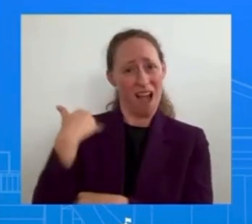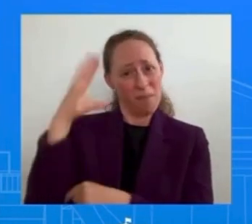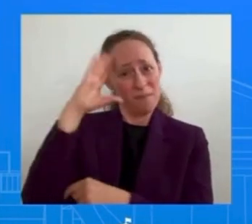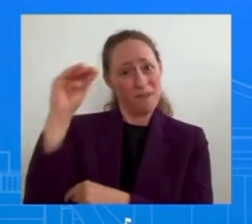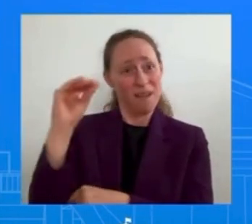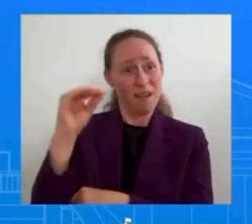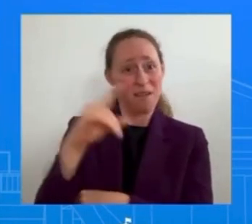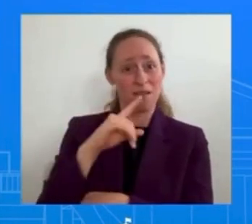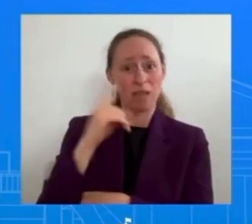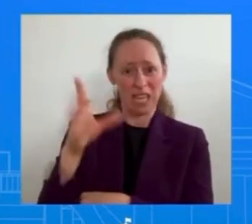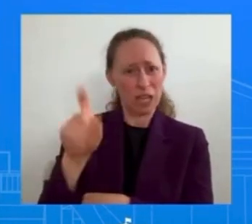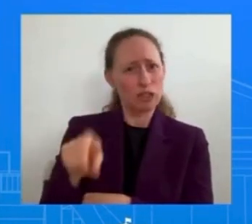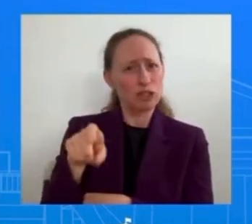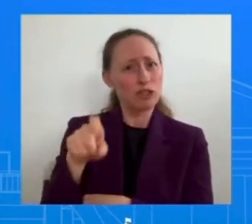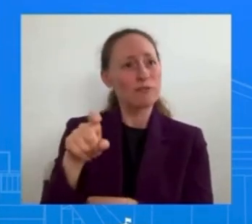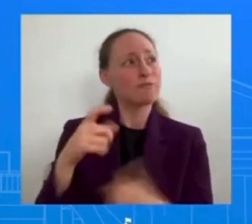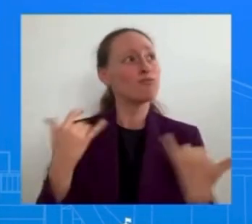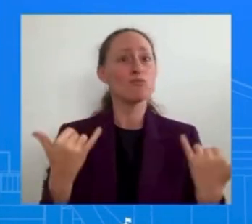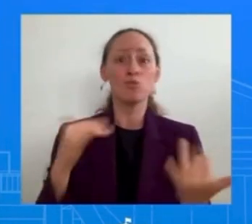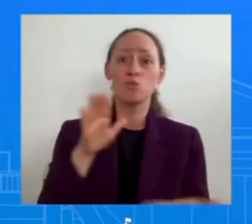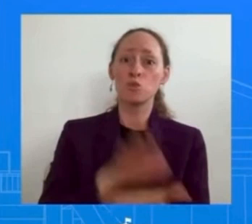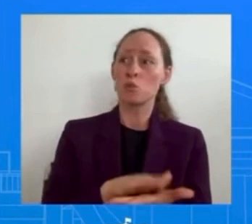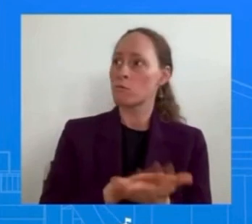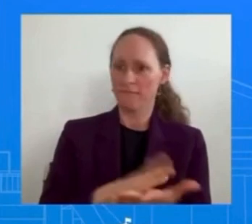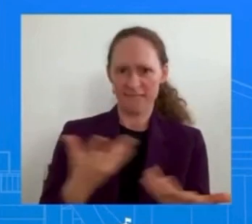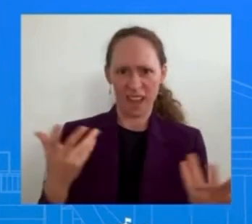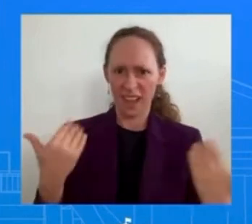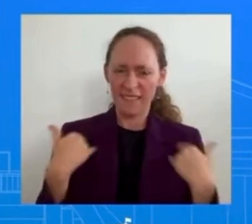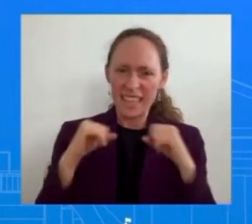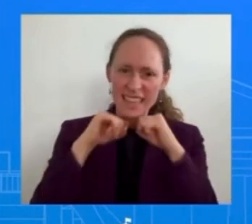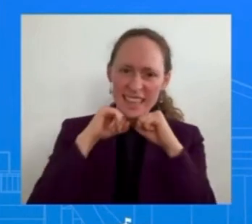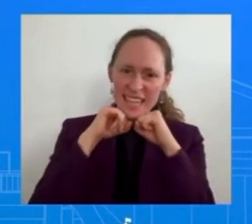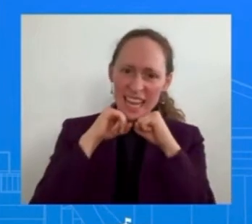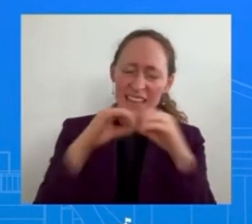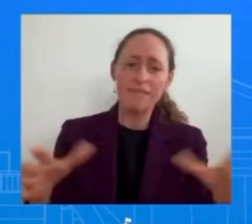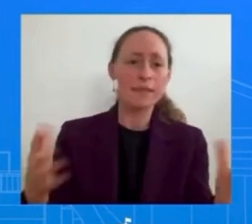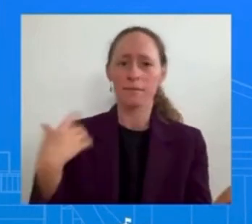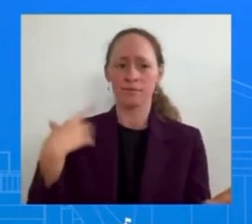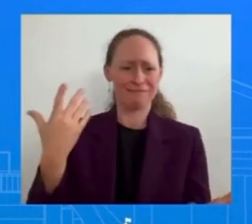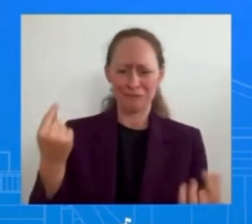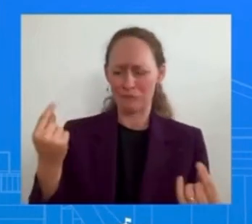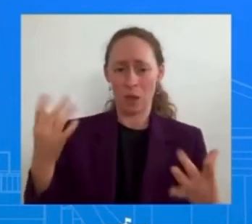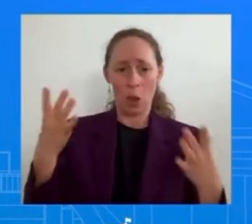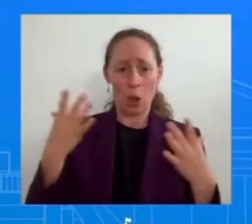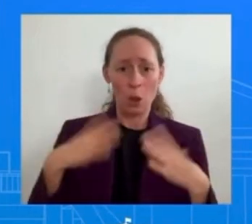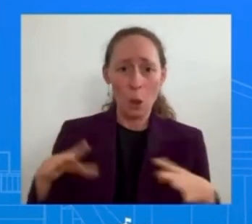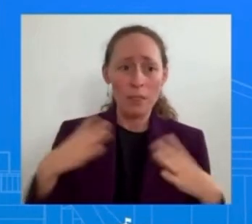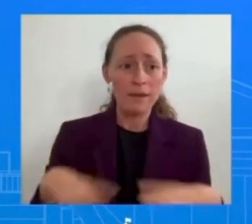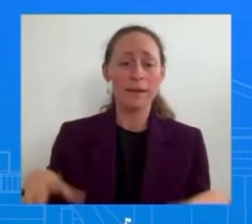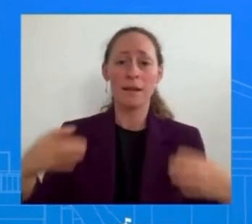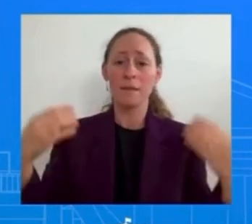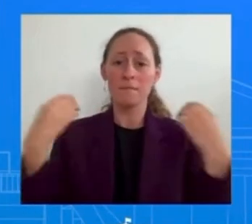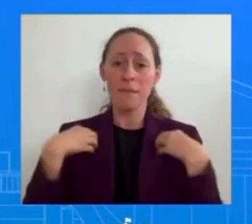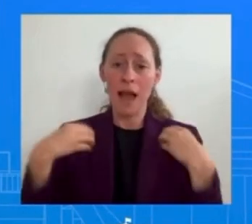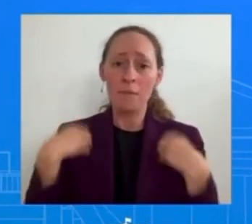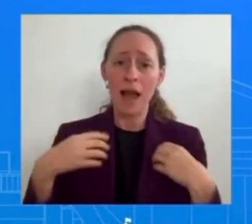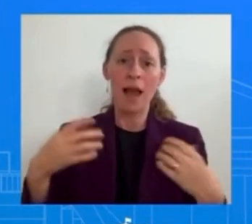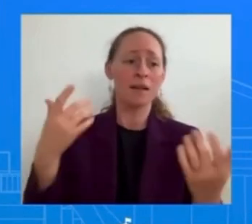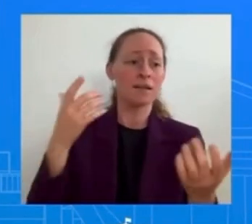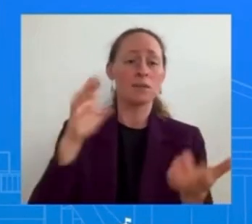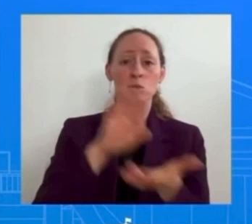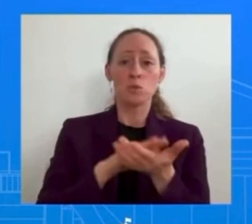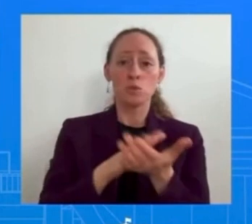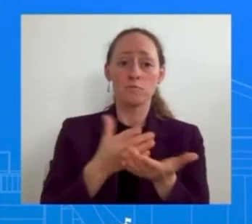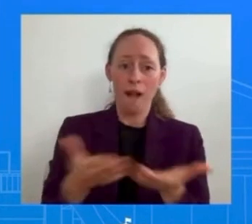and a backpack, school supplies, to be able to be ready to go to school in his new facility. It's